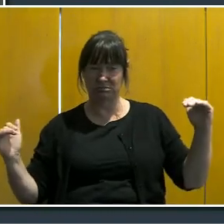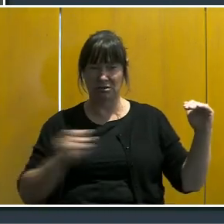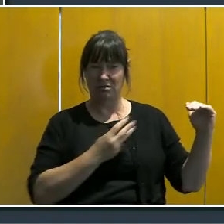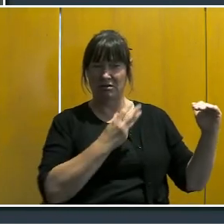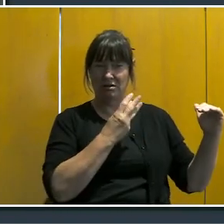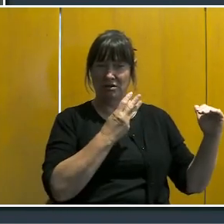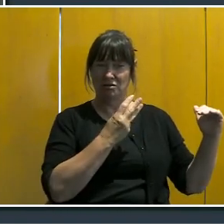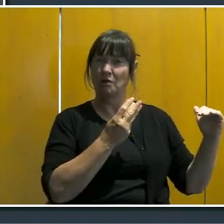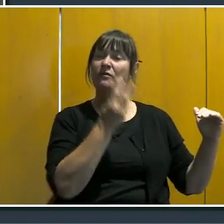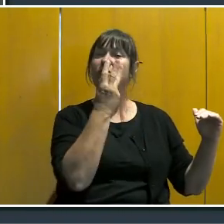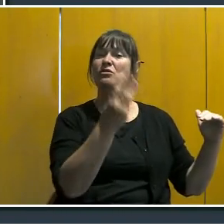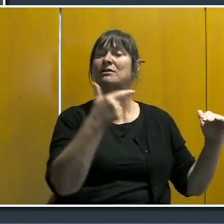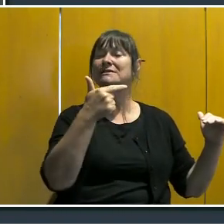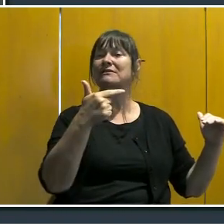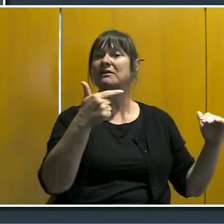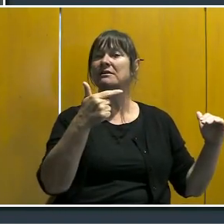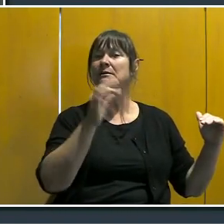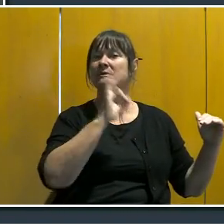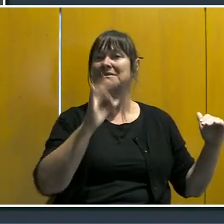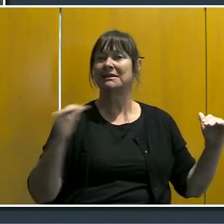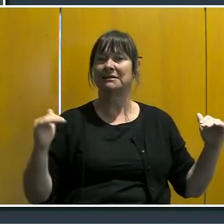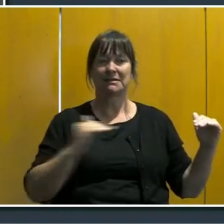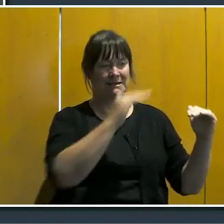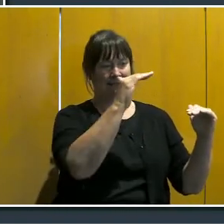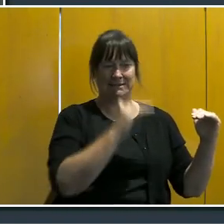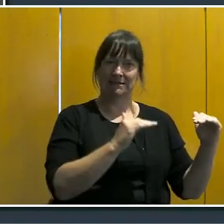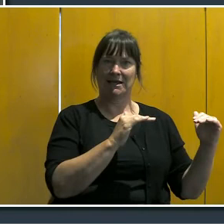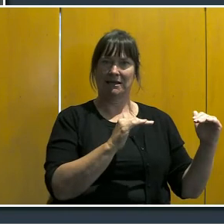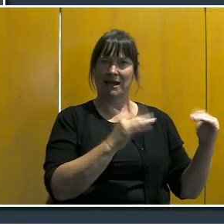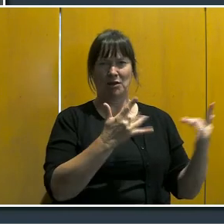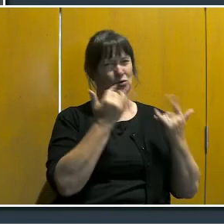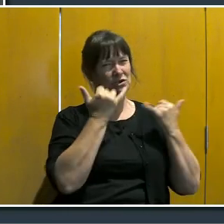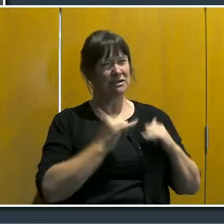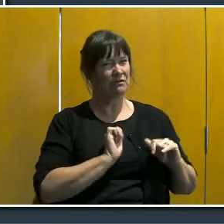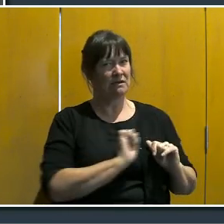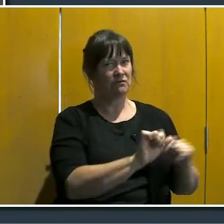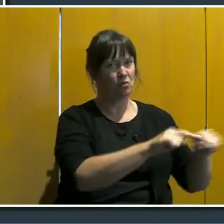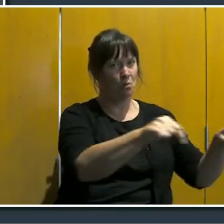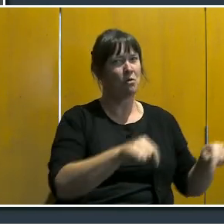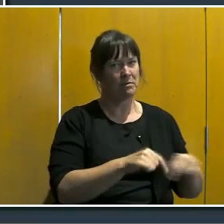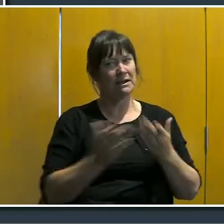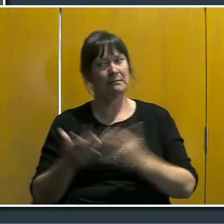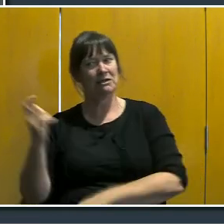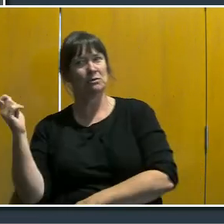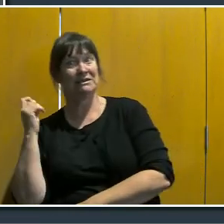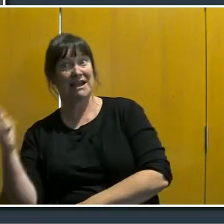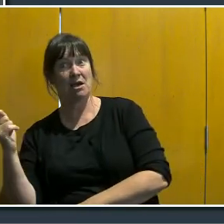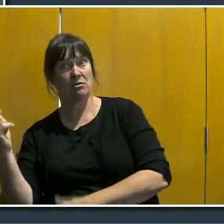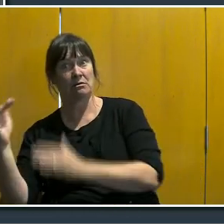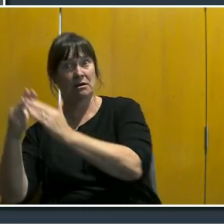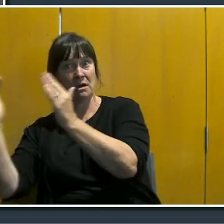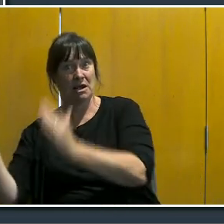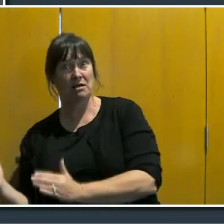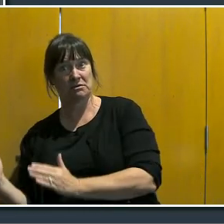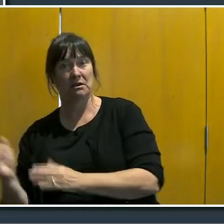37% discount. How would you justify that on your property compared to someone in town? Yeah, I think we talked about drawing services when I hooked a lot of before, and I